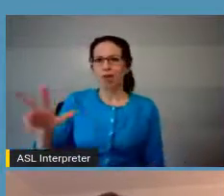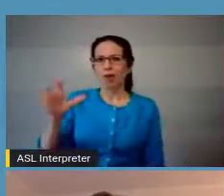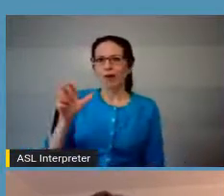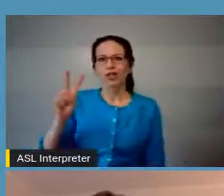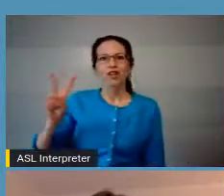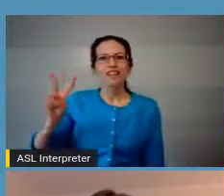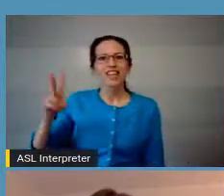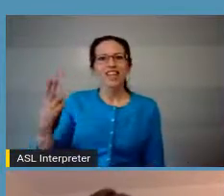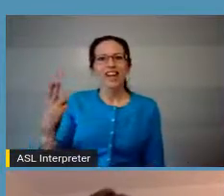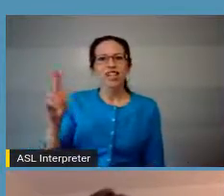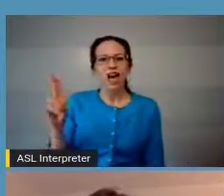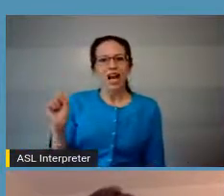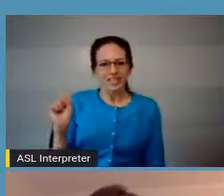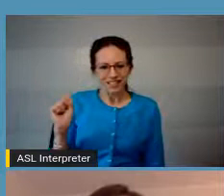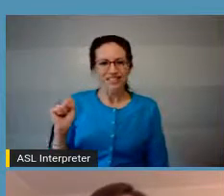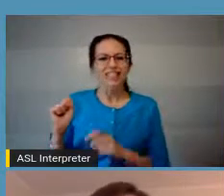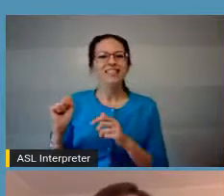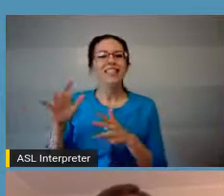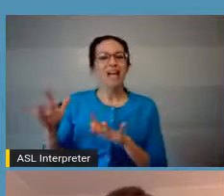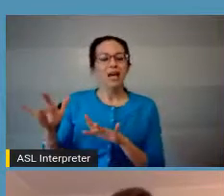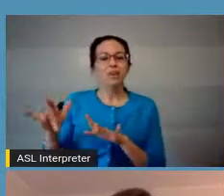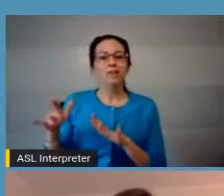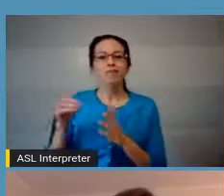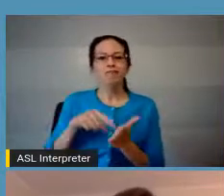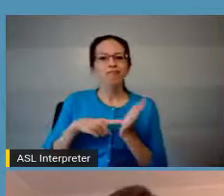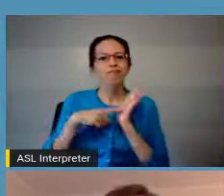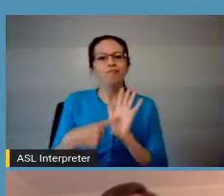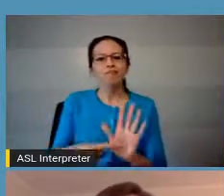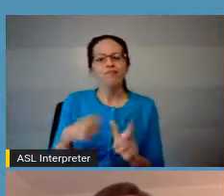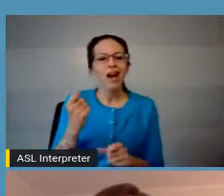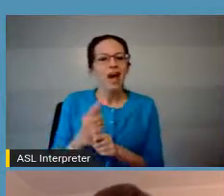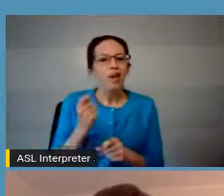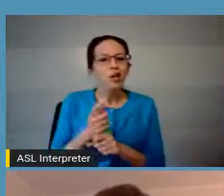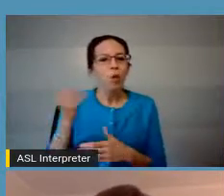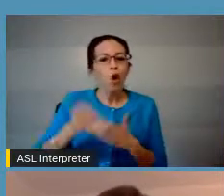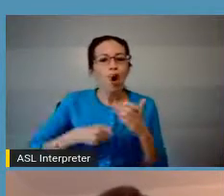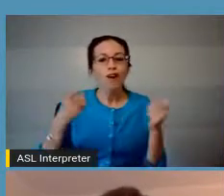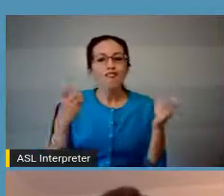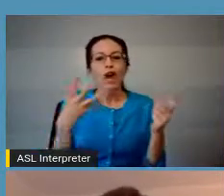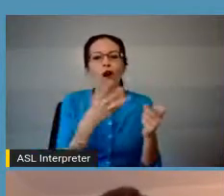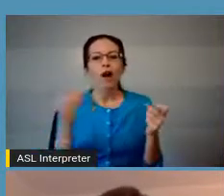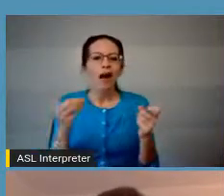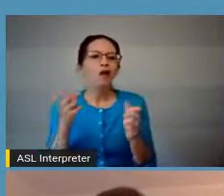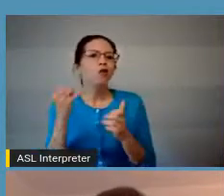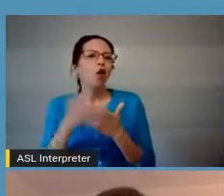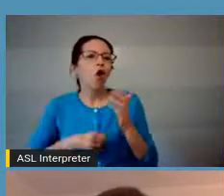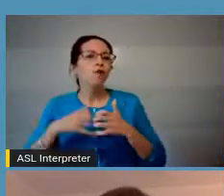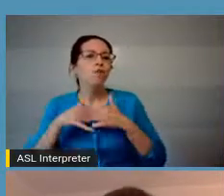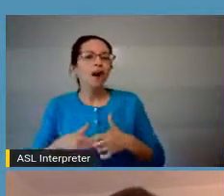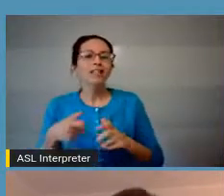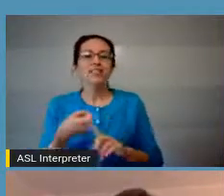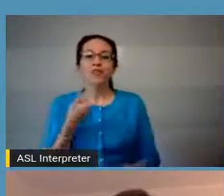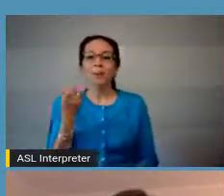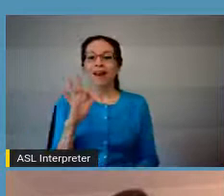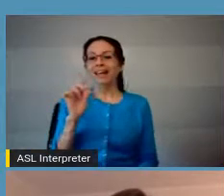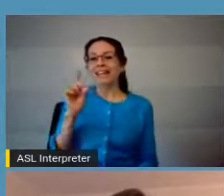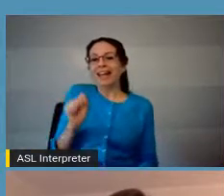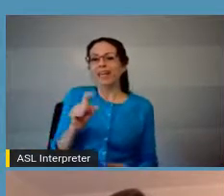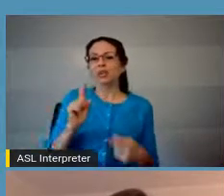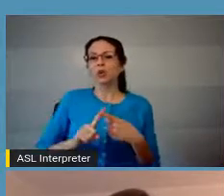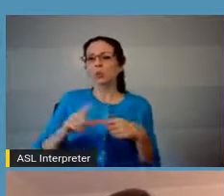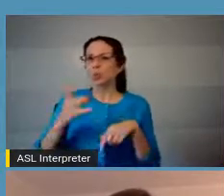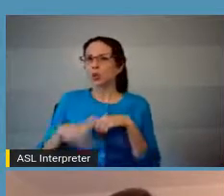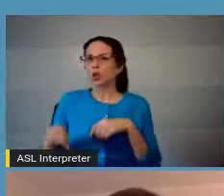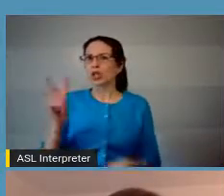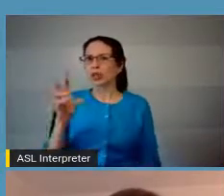VHS tapes documenting their annual art fair and juried art prizes from the 80s to the early 2000s. Okay, so